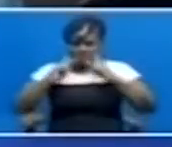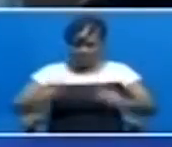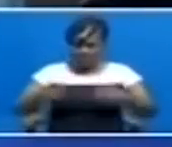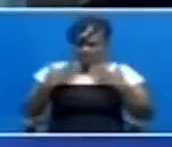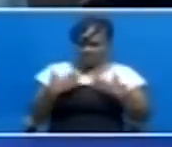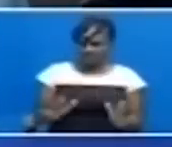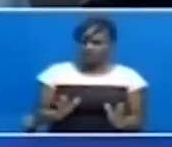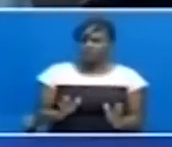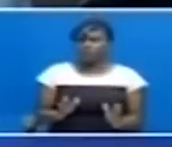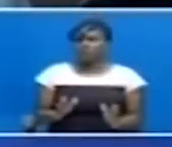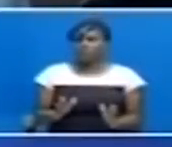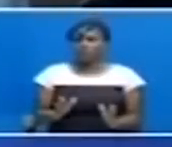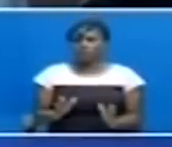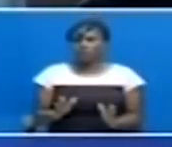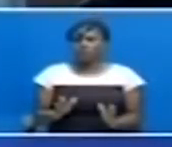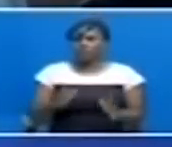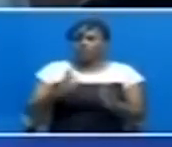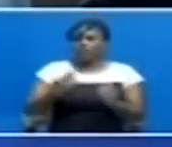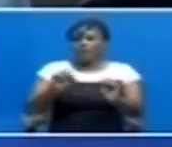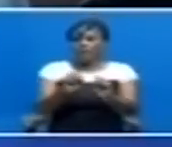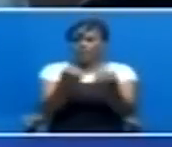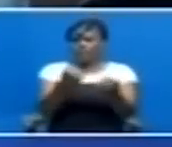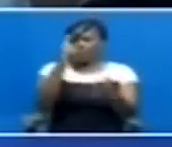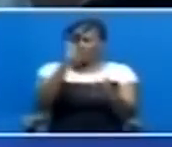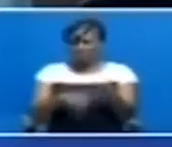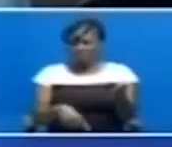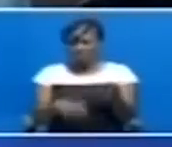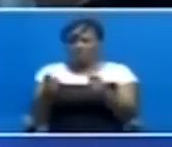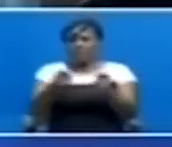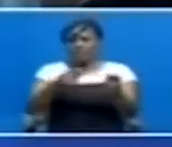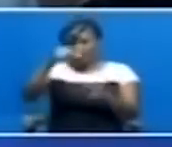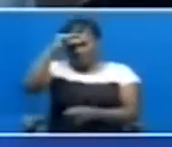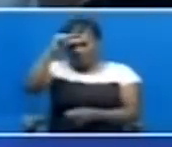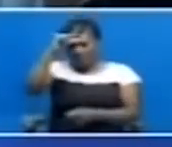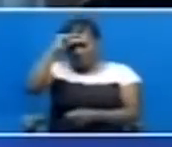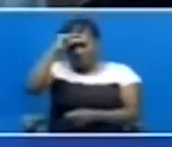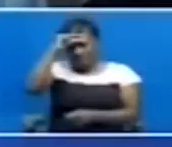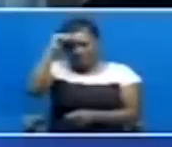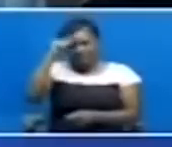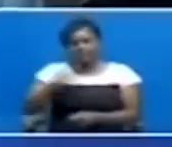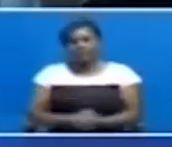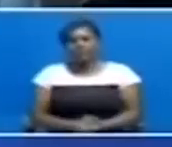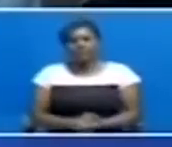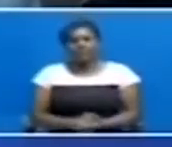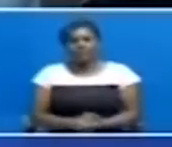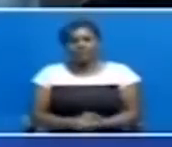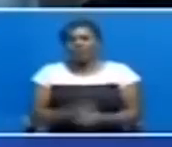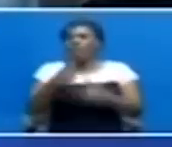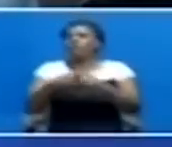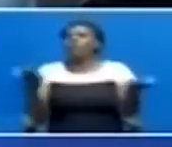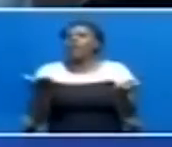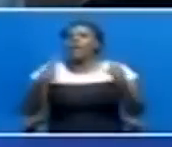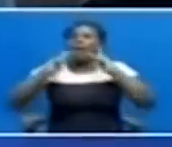that what translates to governance is really coming from